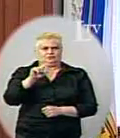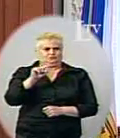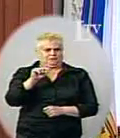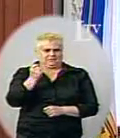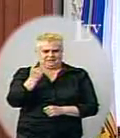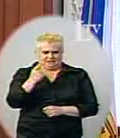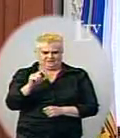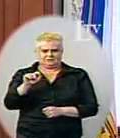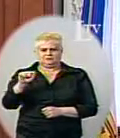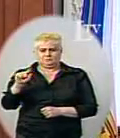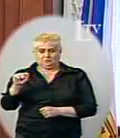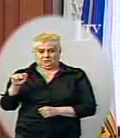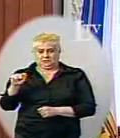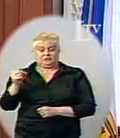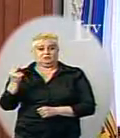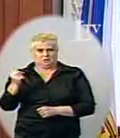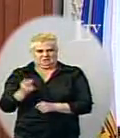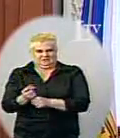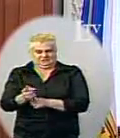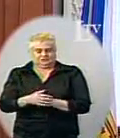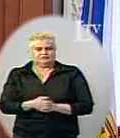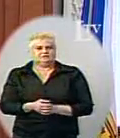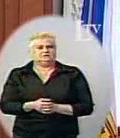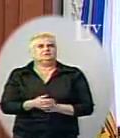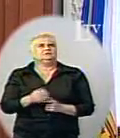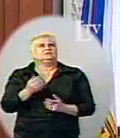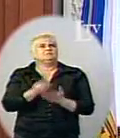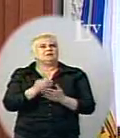2011-2012, the province invested some